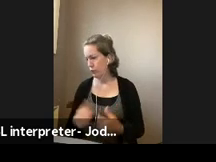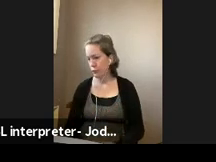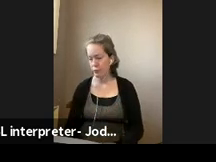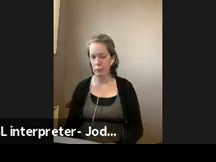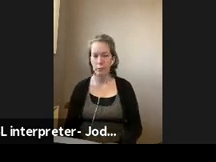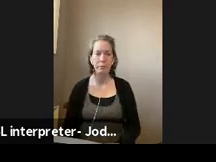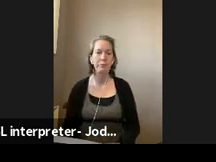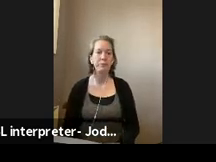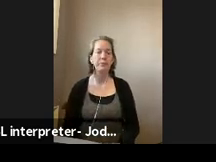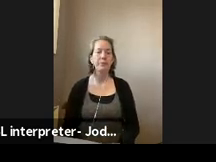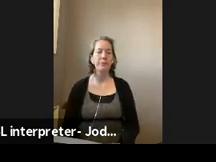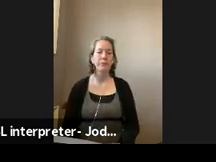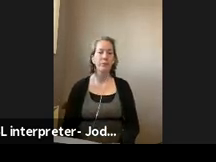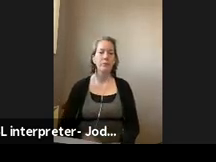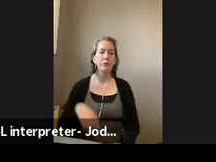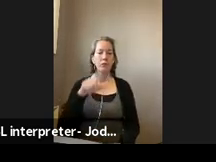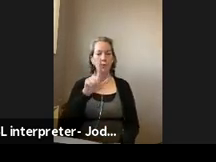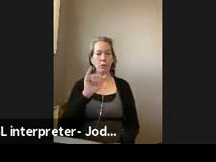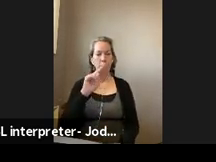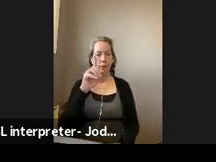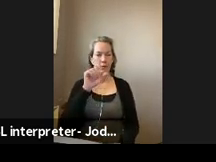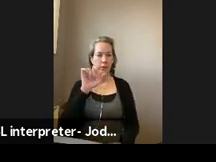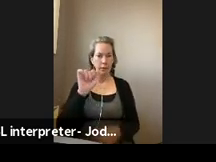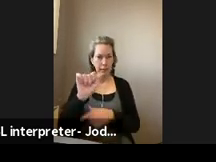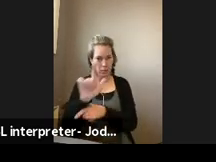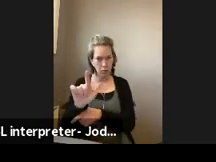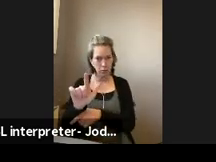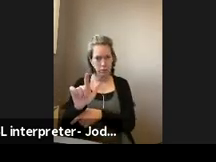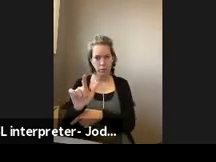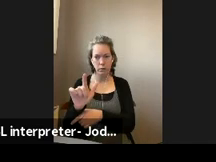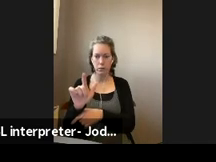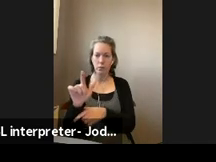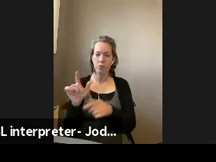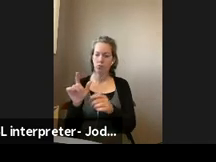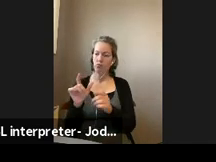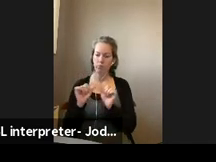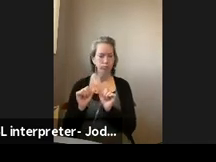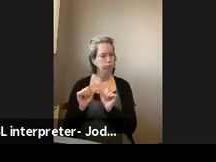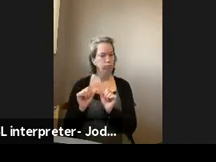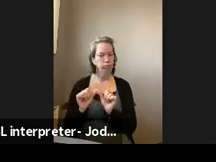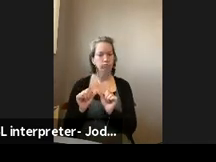Awesome. So I liked Lyndall's consistency in there. That was awesome.